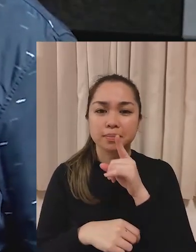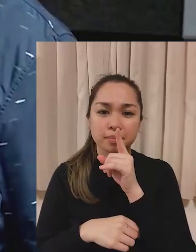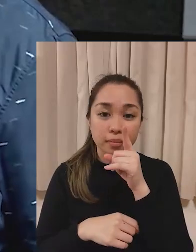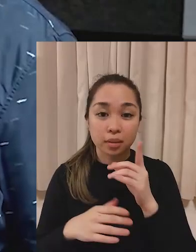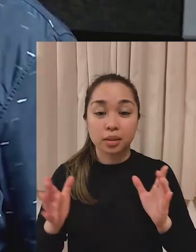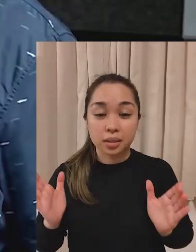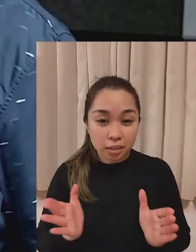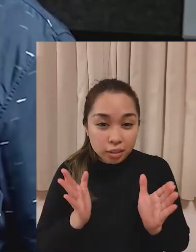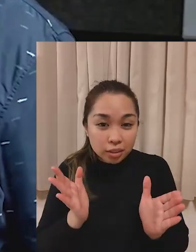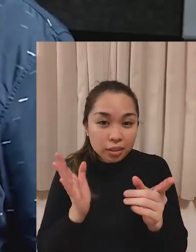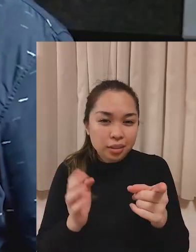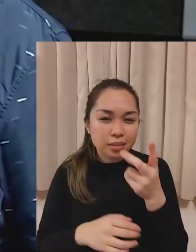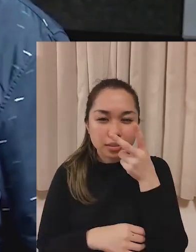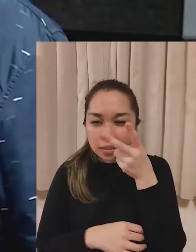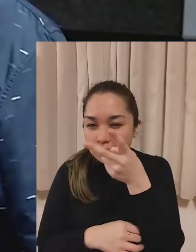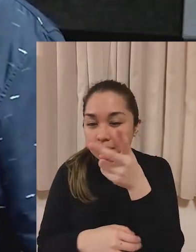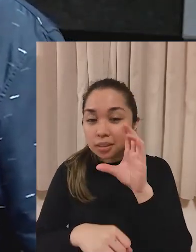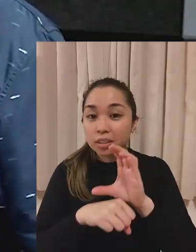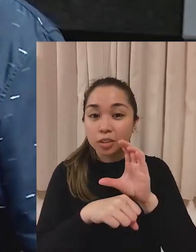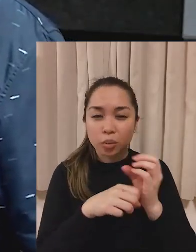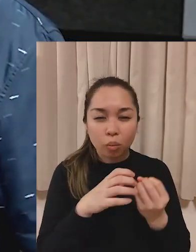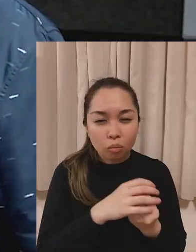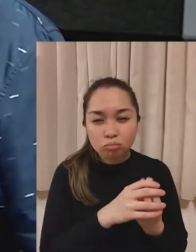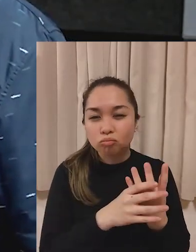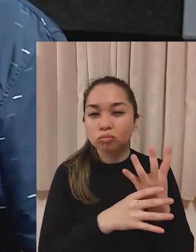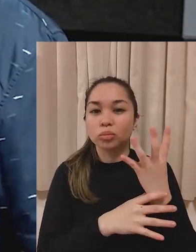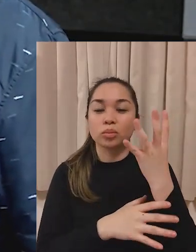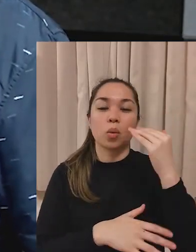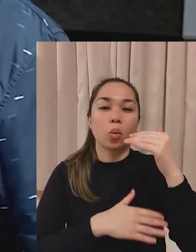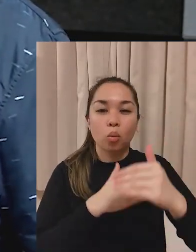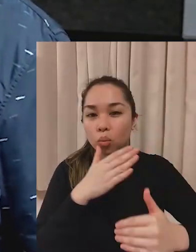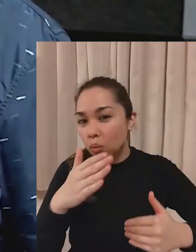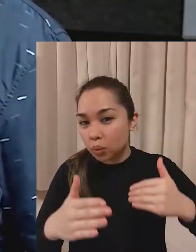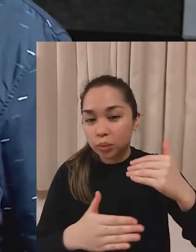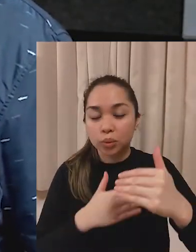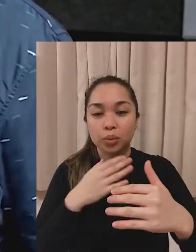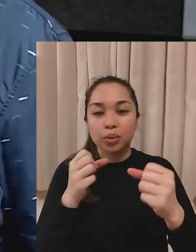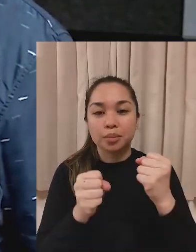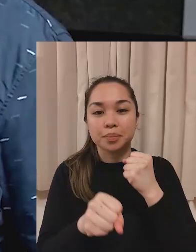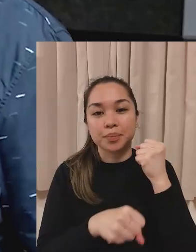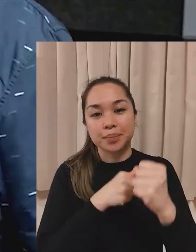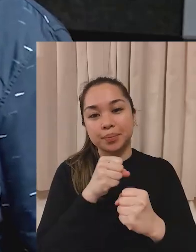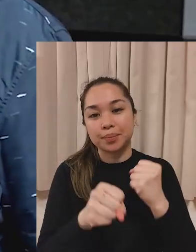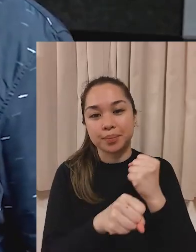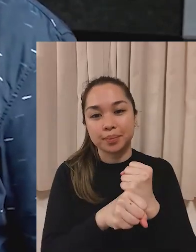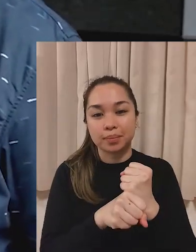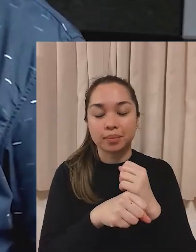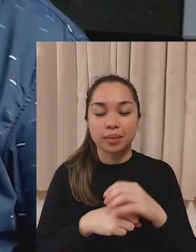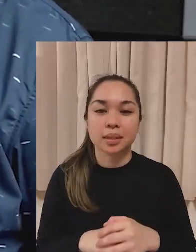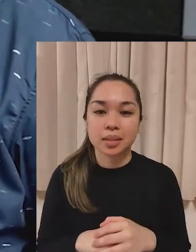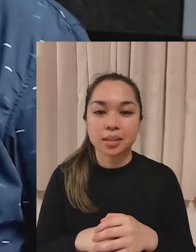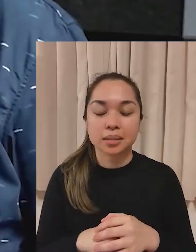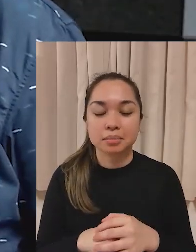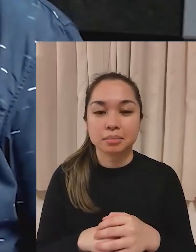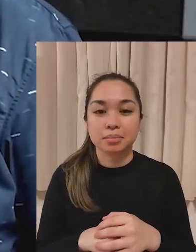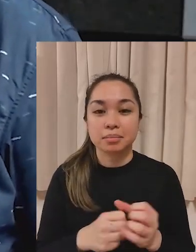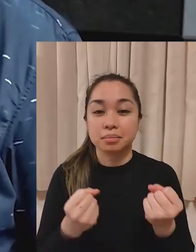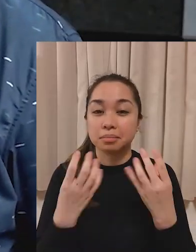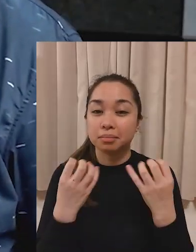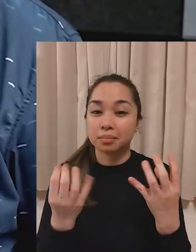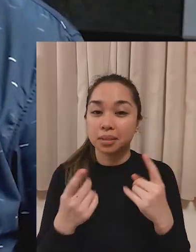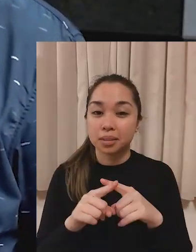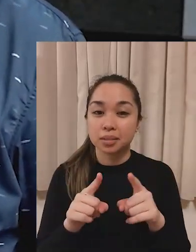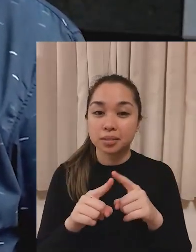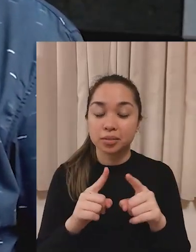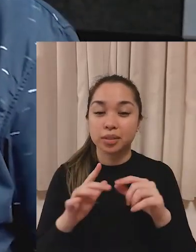this church grow, especially in our experience of God over the years. Through all the ups and downs, we can